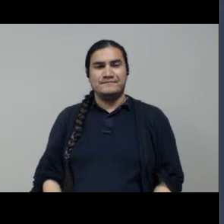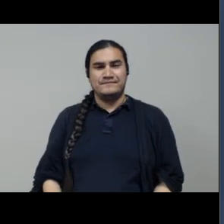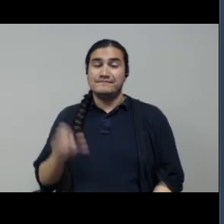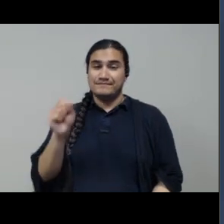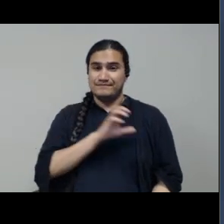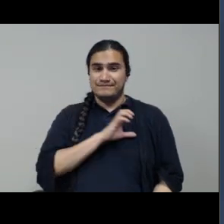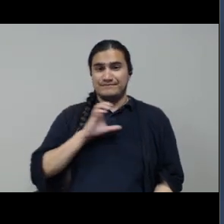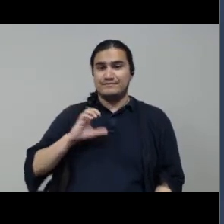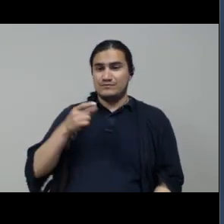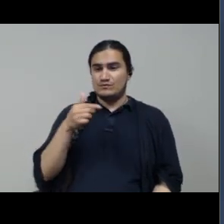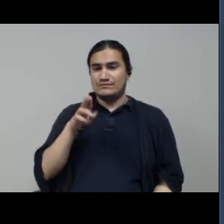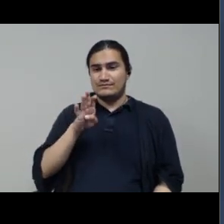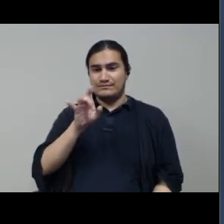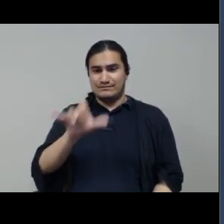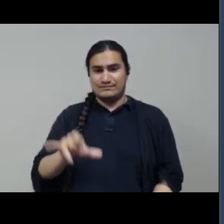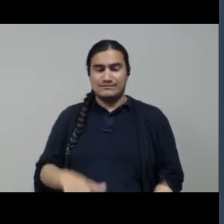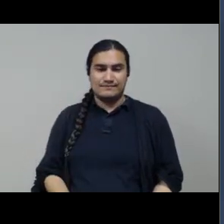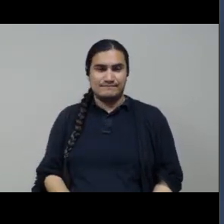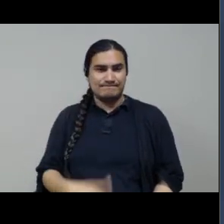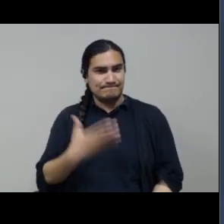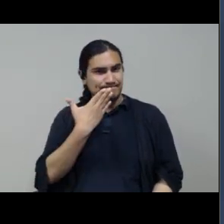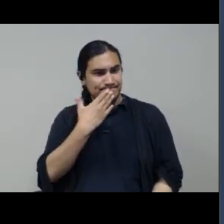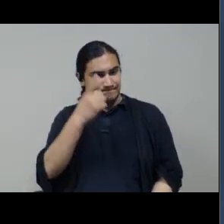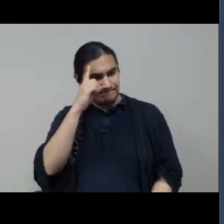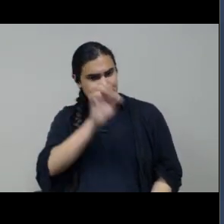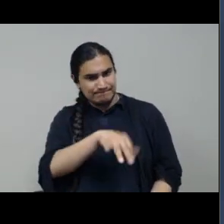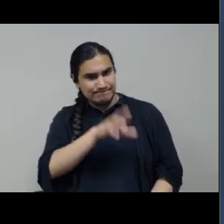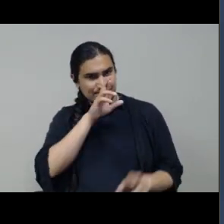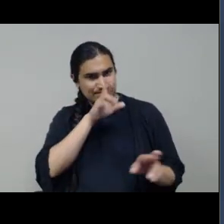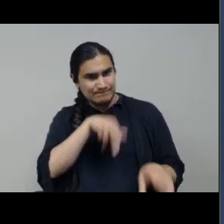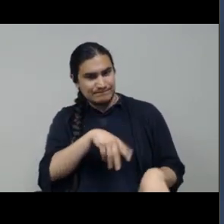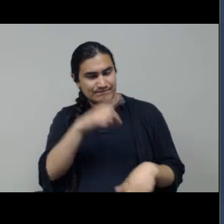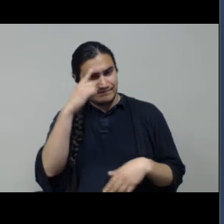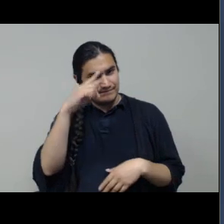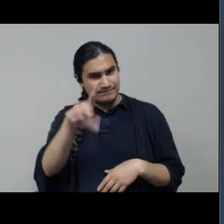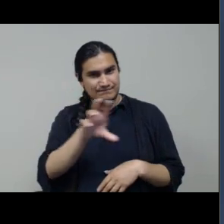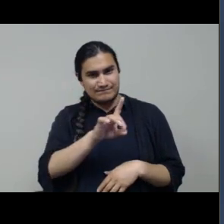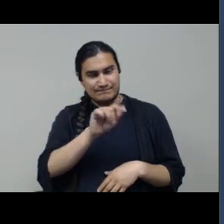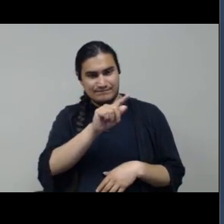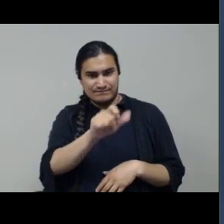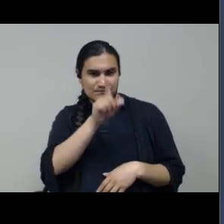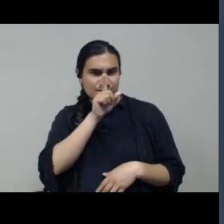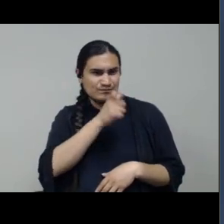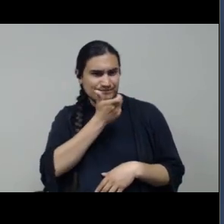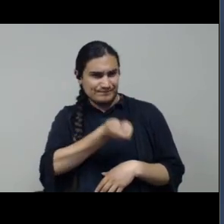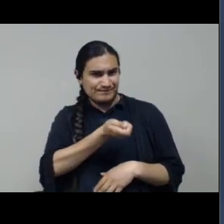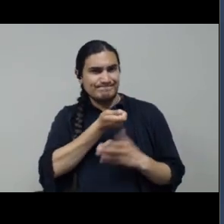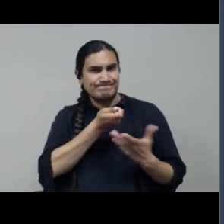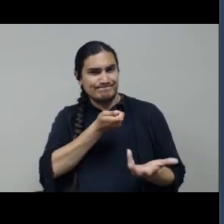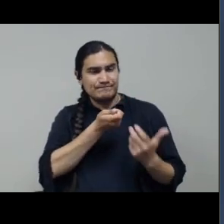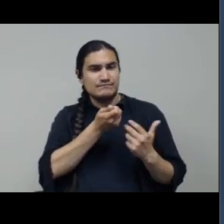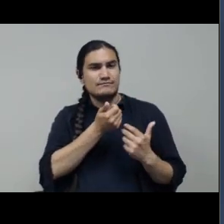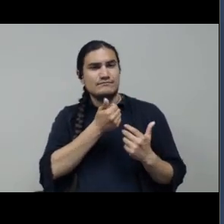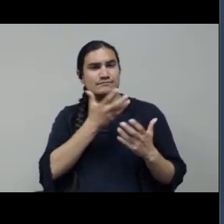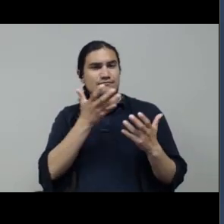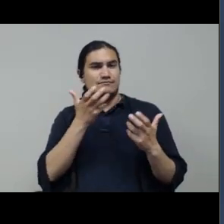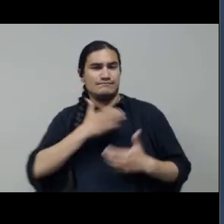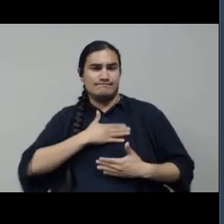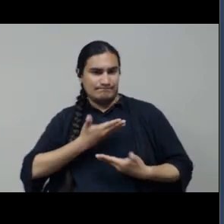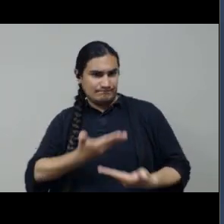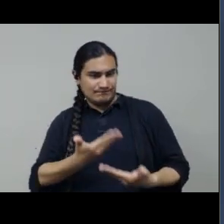Grisby. Thank you for the report and for the data. It's very interesting. I'll make a confession. I